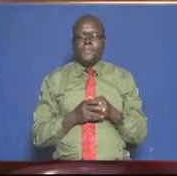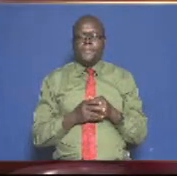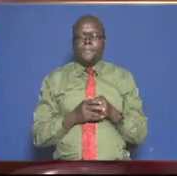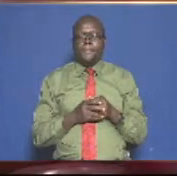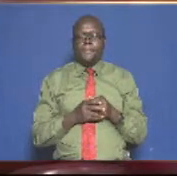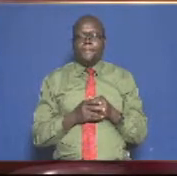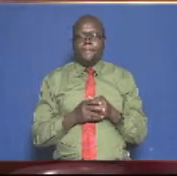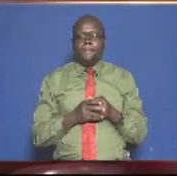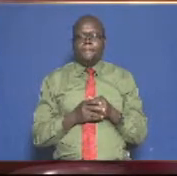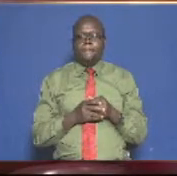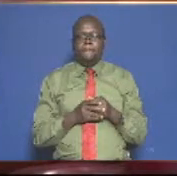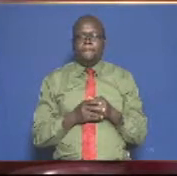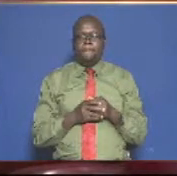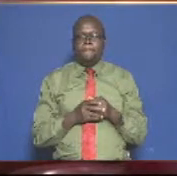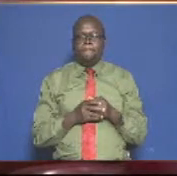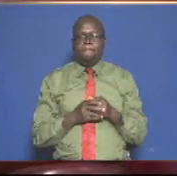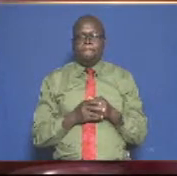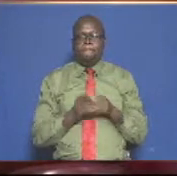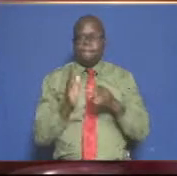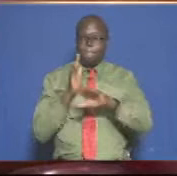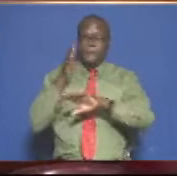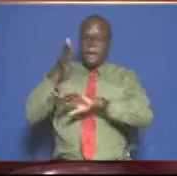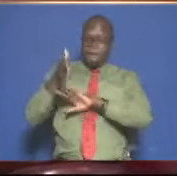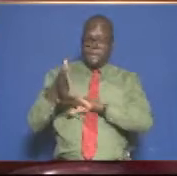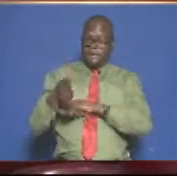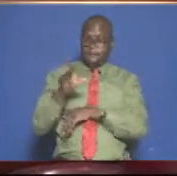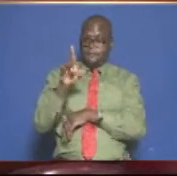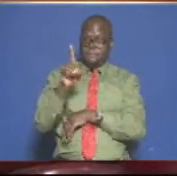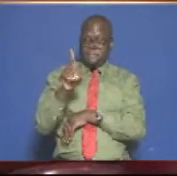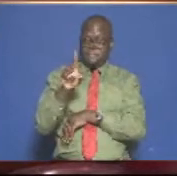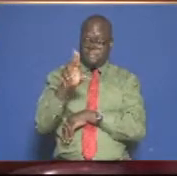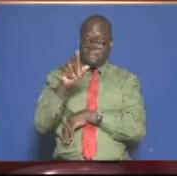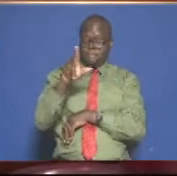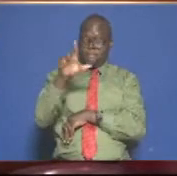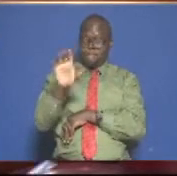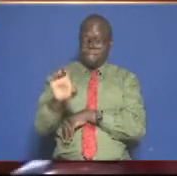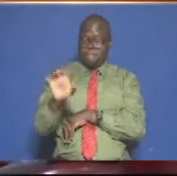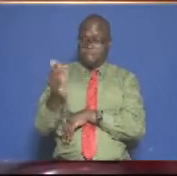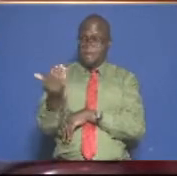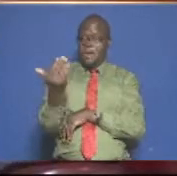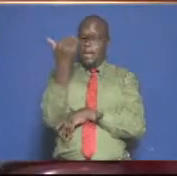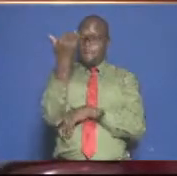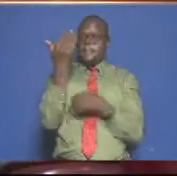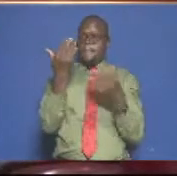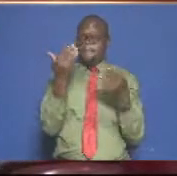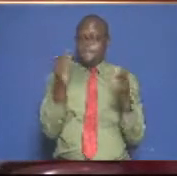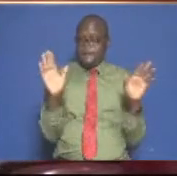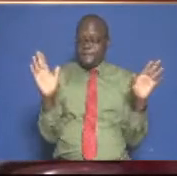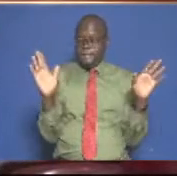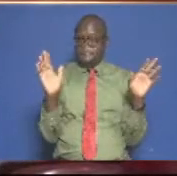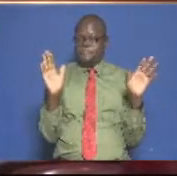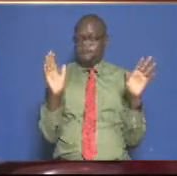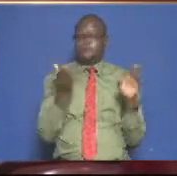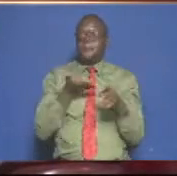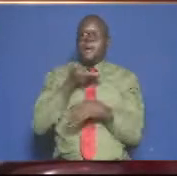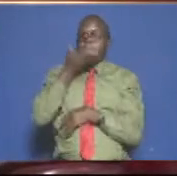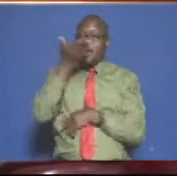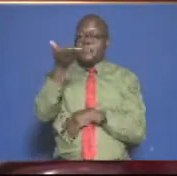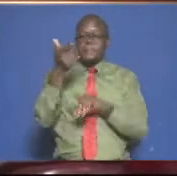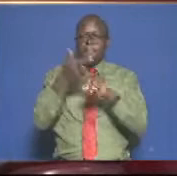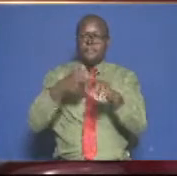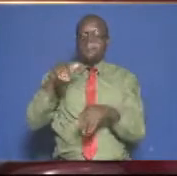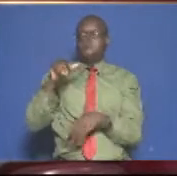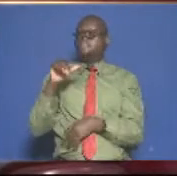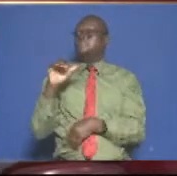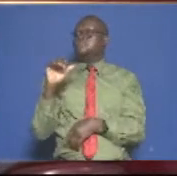the pursuant, after Honorable Duale had requested, the response from the Cabinet